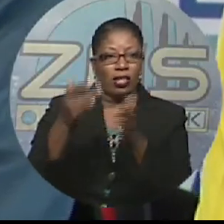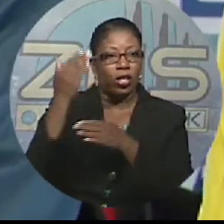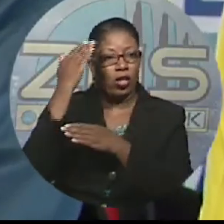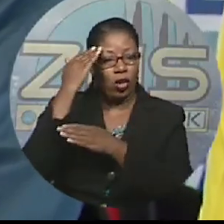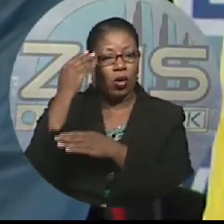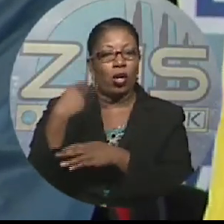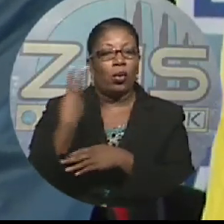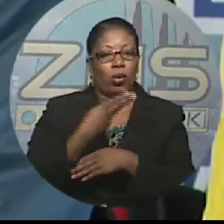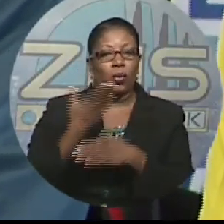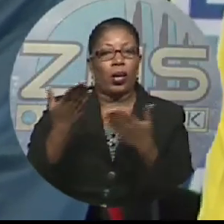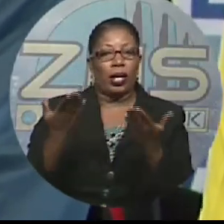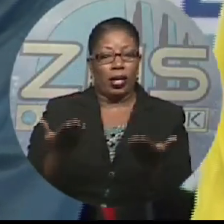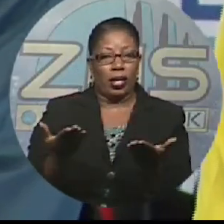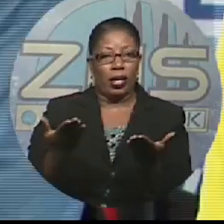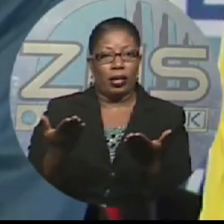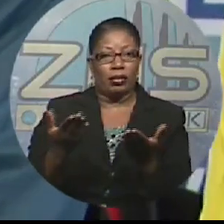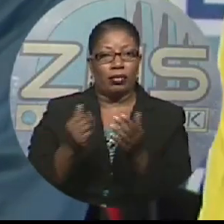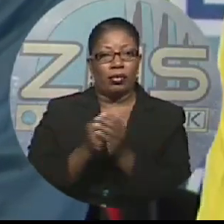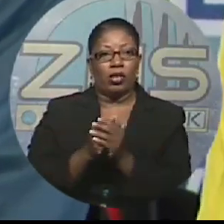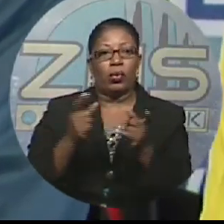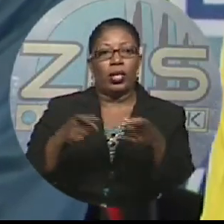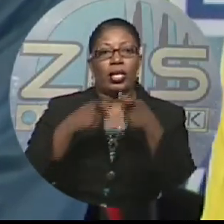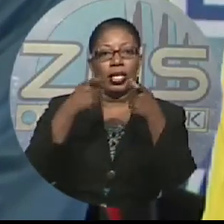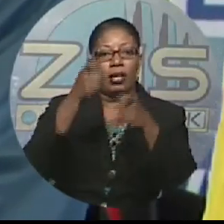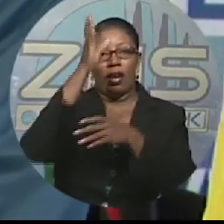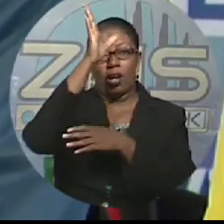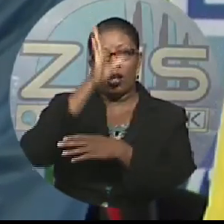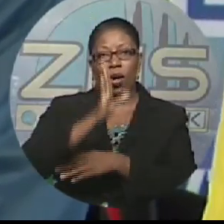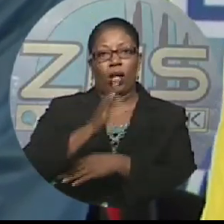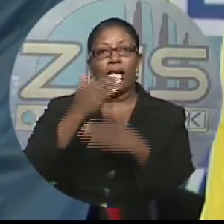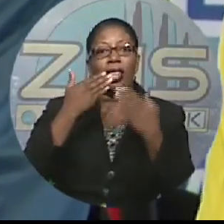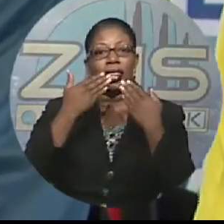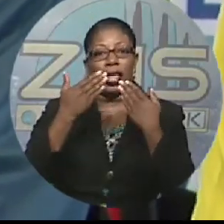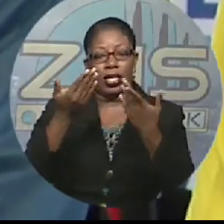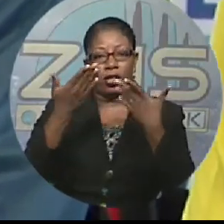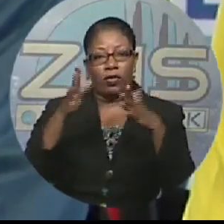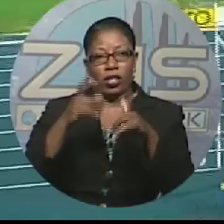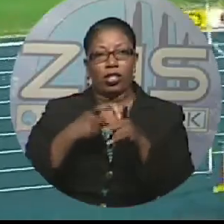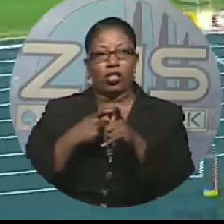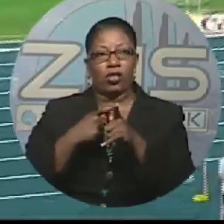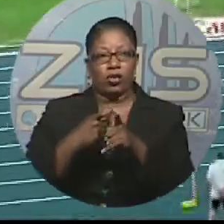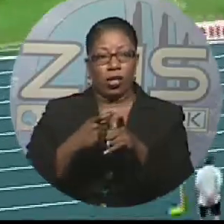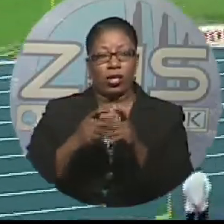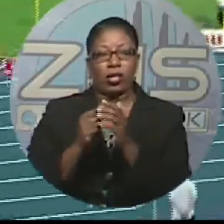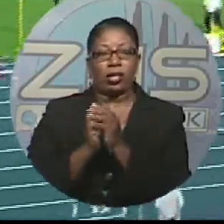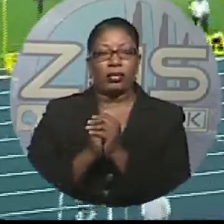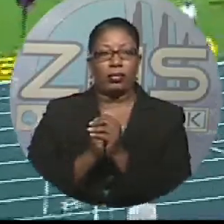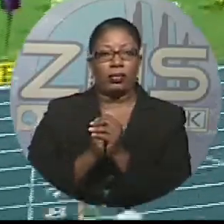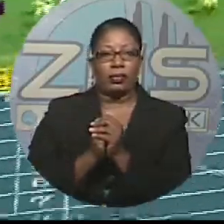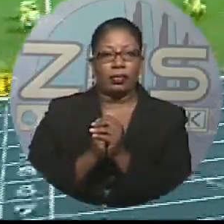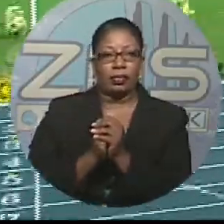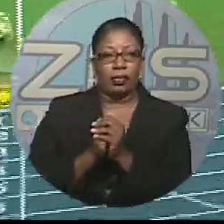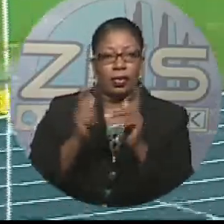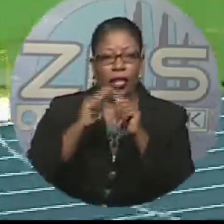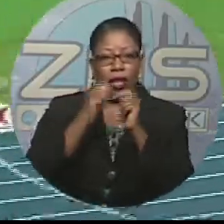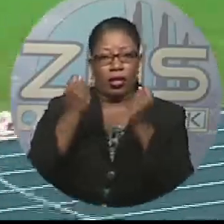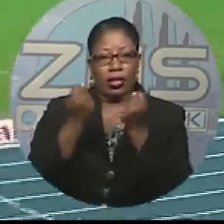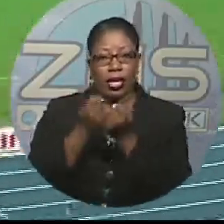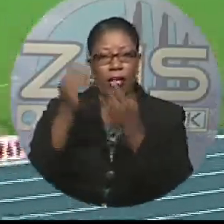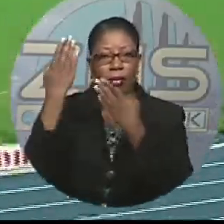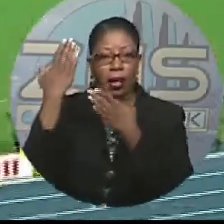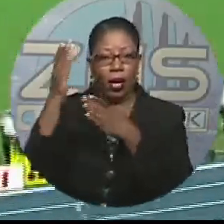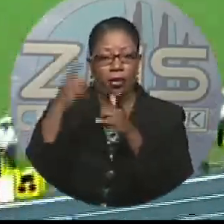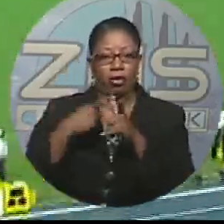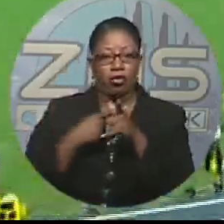was home. So we just want to give God thanks for helping us to finish the race healthy. The lineup Team Bahamas ran in the